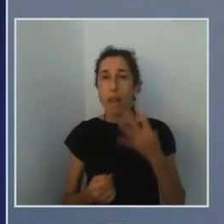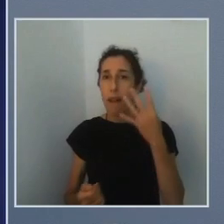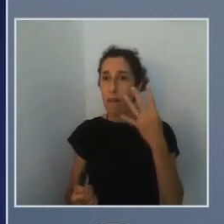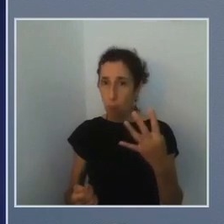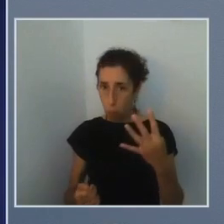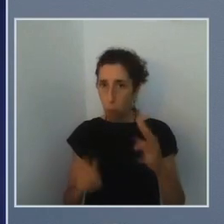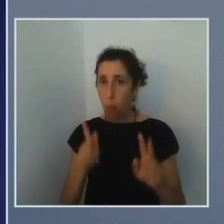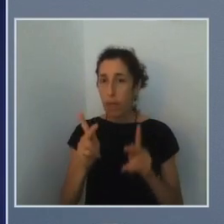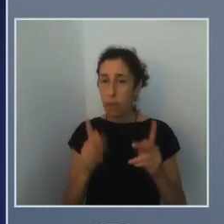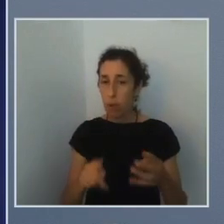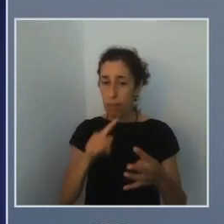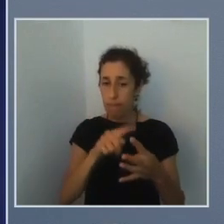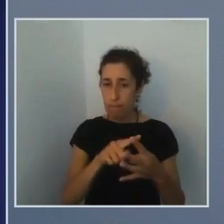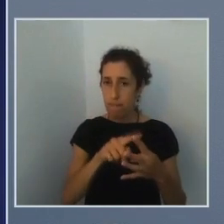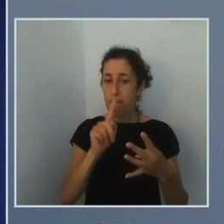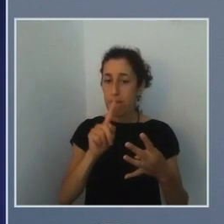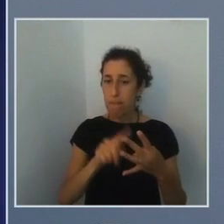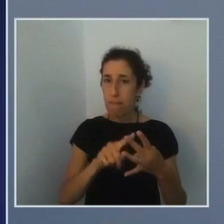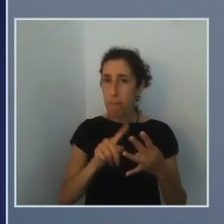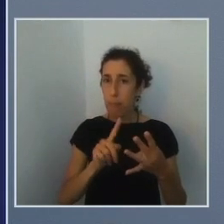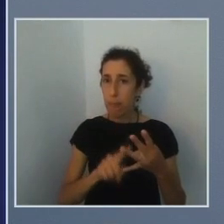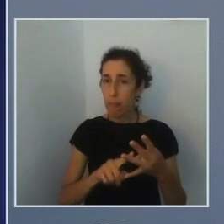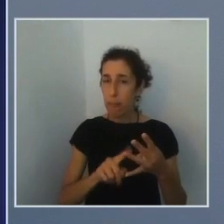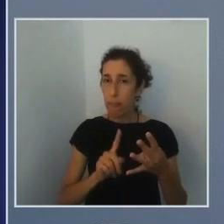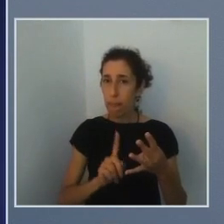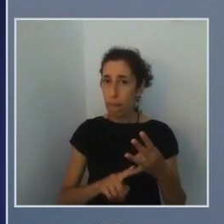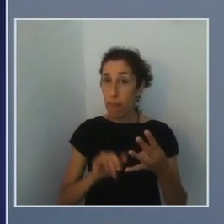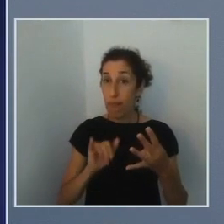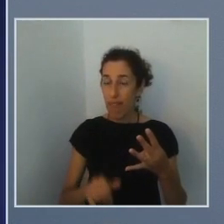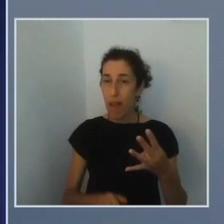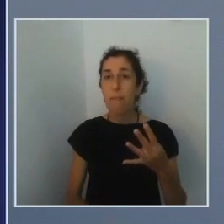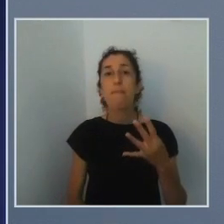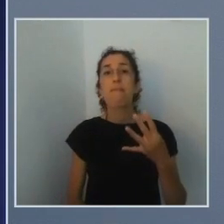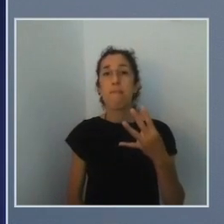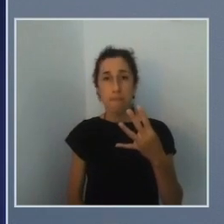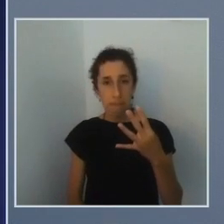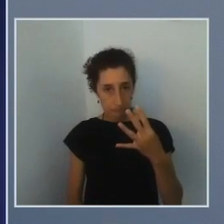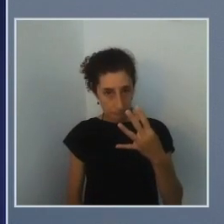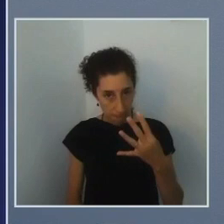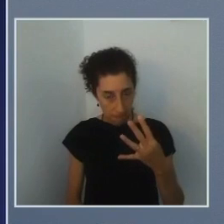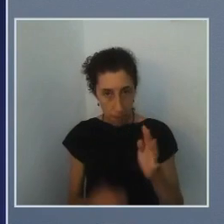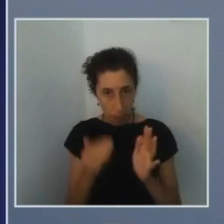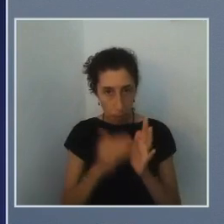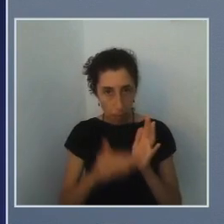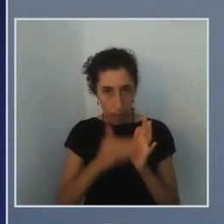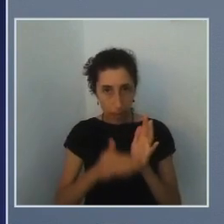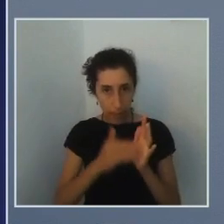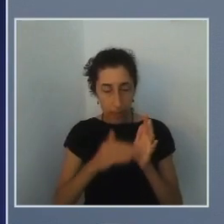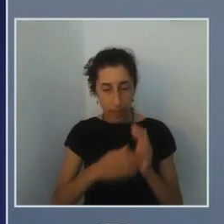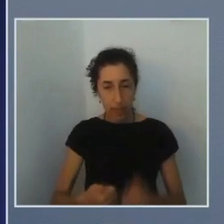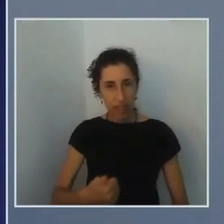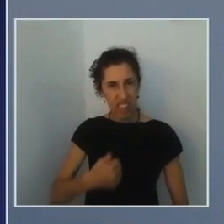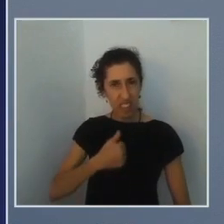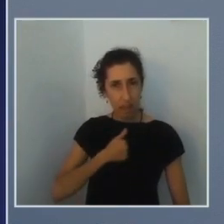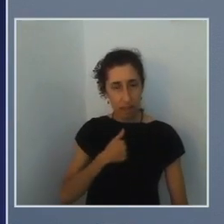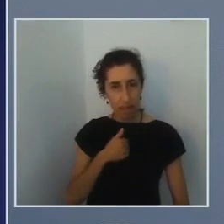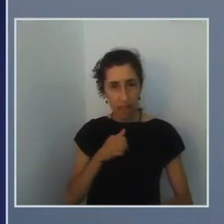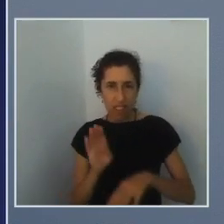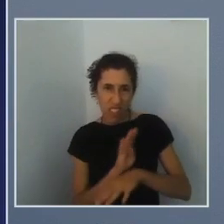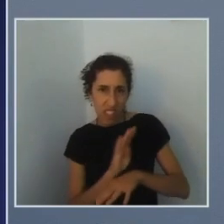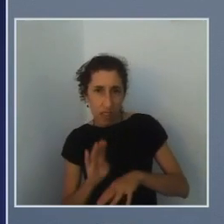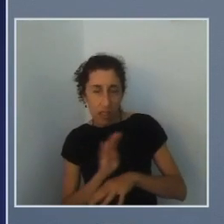and John Fraser instituted a culture of self-dealing, mismanagement, and negligent